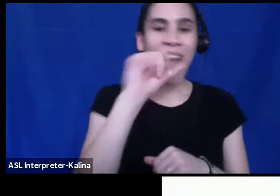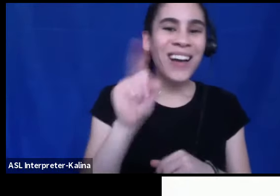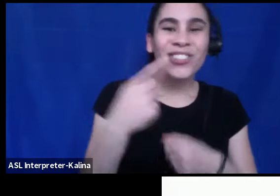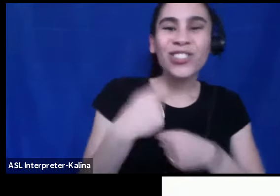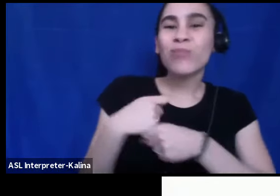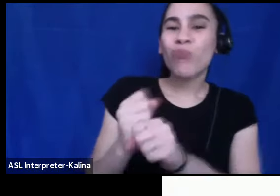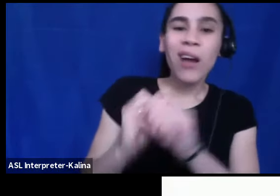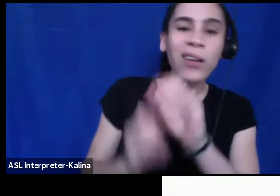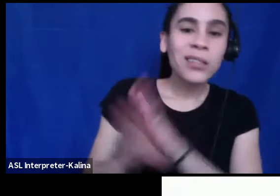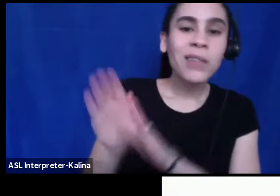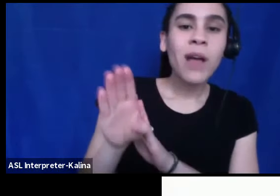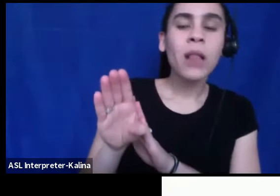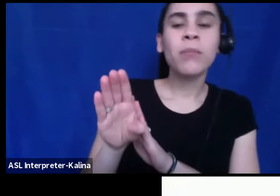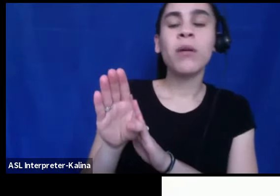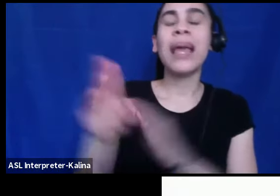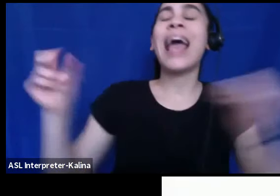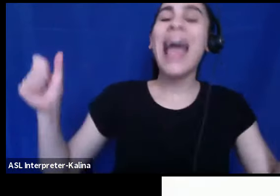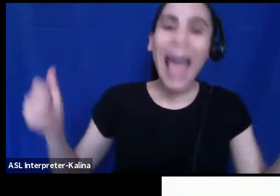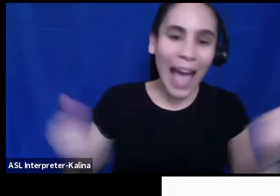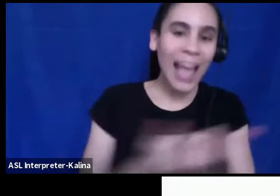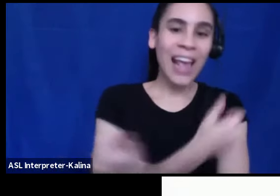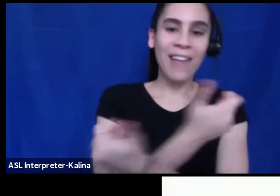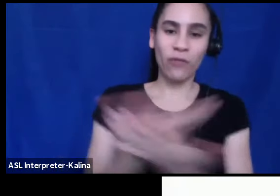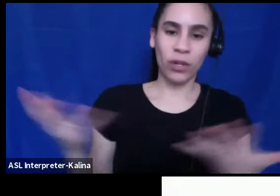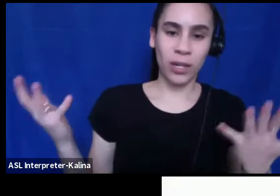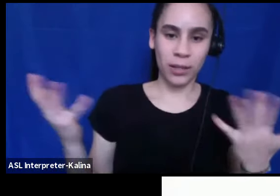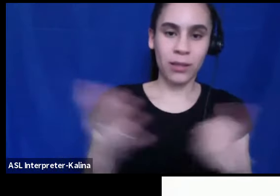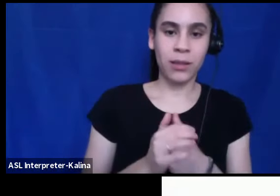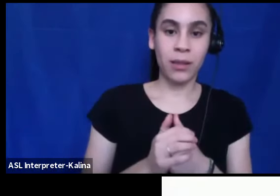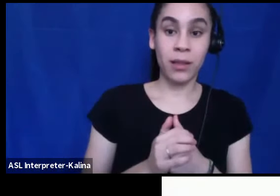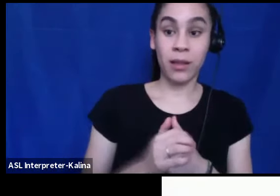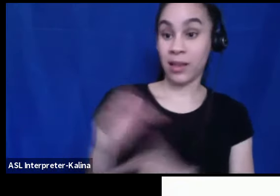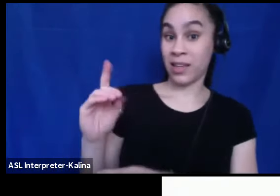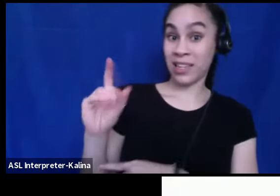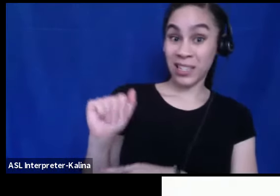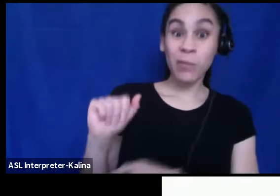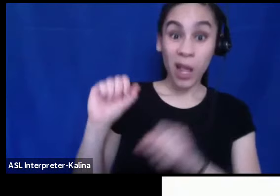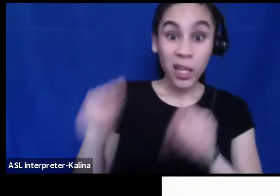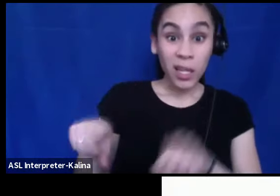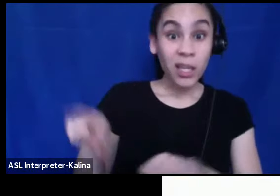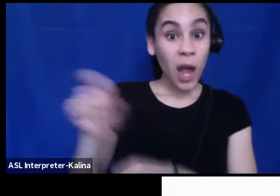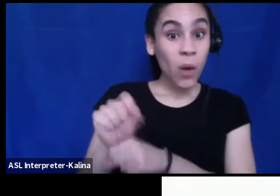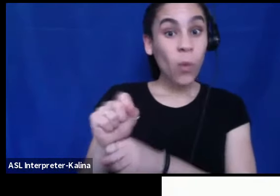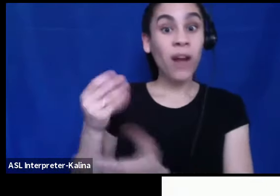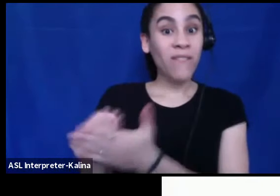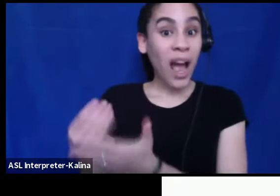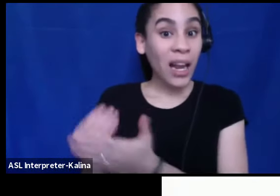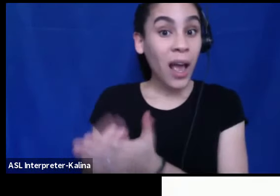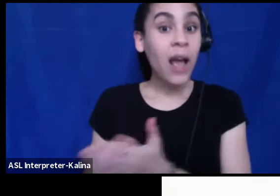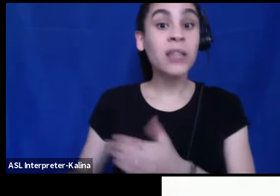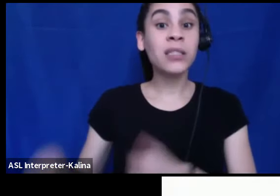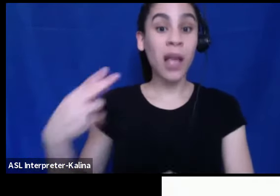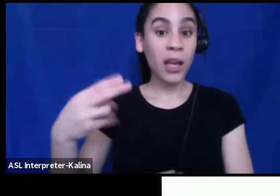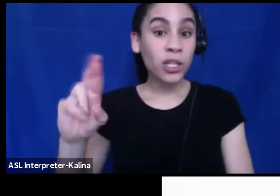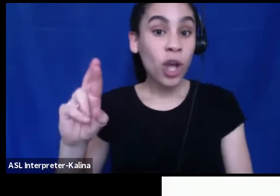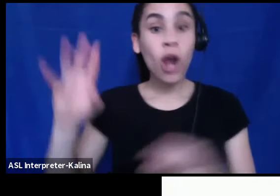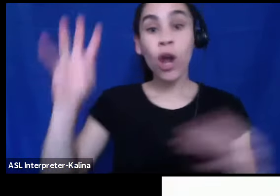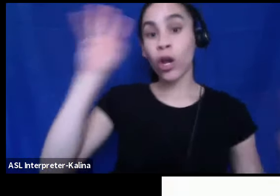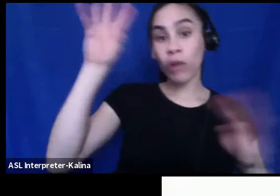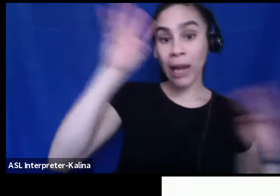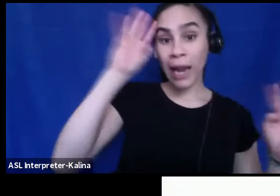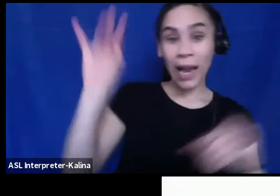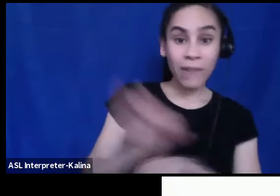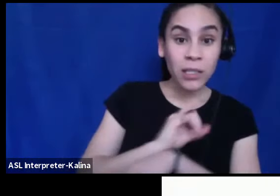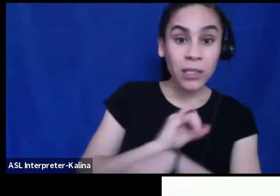development. Look at everything. People with disabilities work in finance, they work in HR, they work in the creative industry, they work